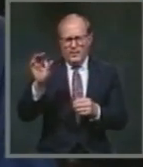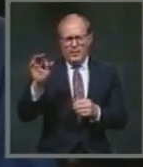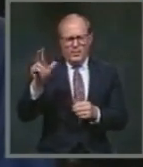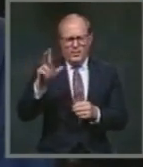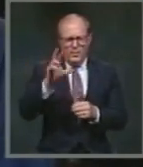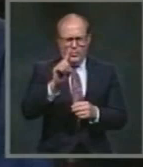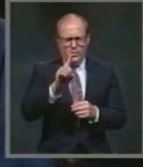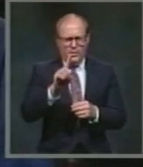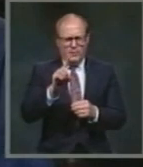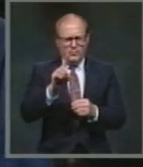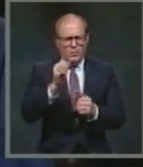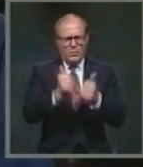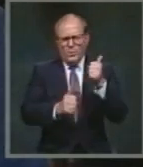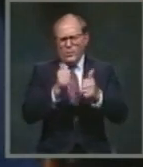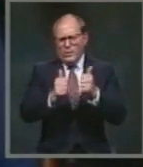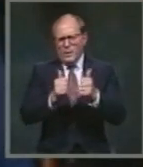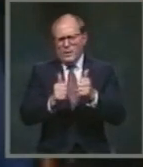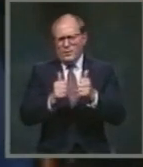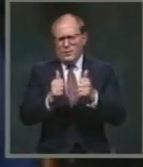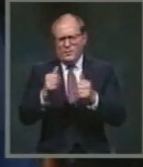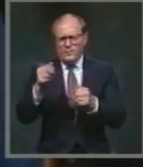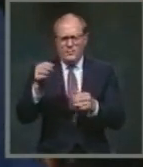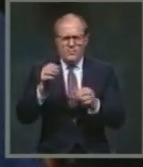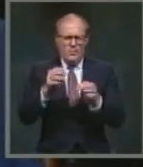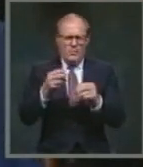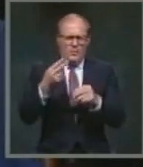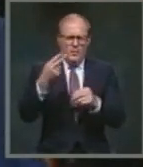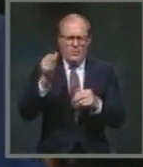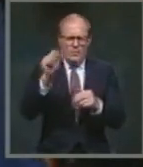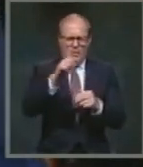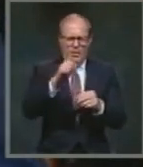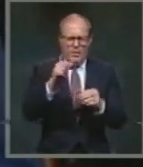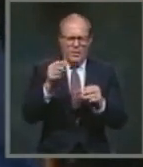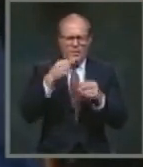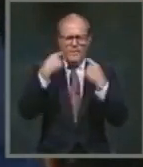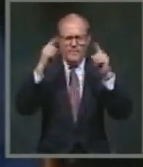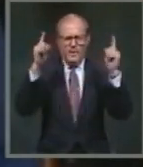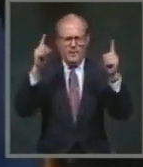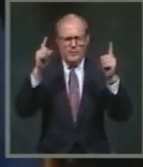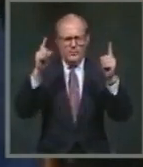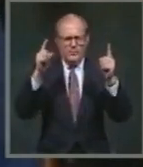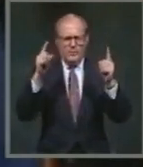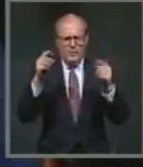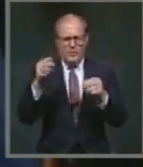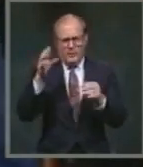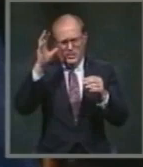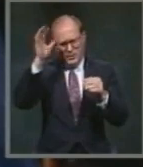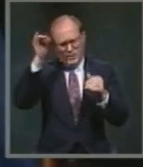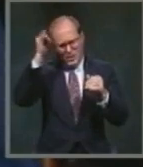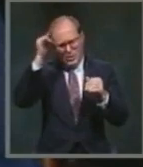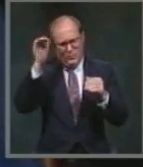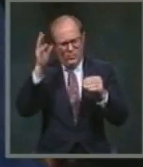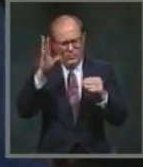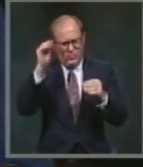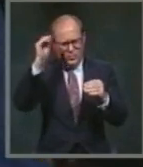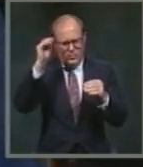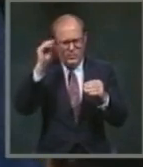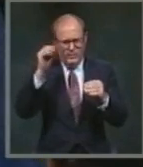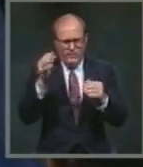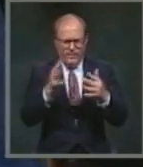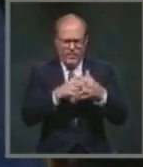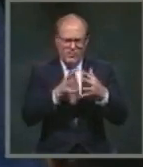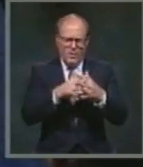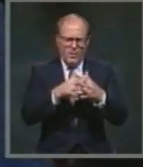Which Hall of Fame? The Cowboy Hall of Fame? Baseball's Hall of Fame? Softball's?